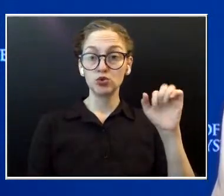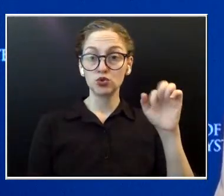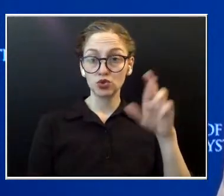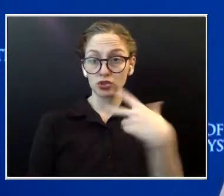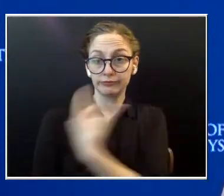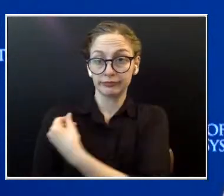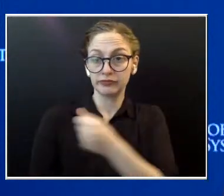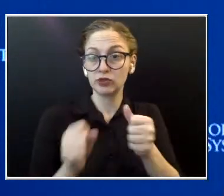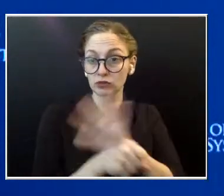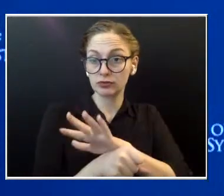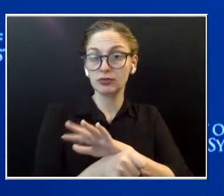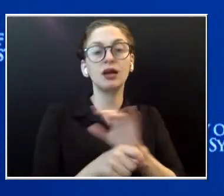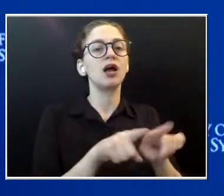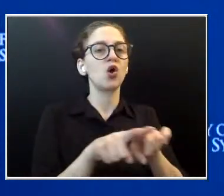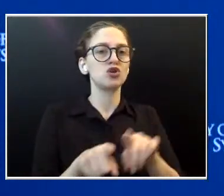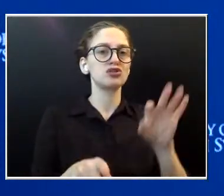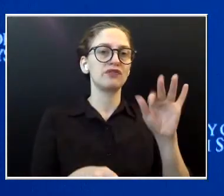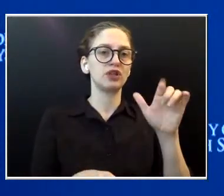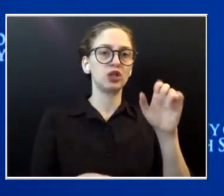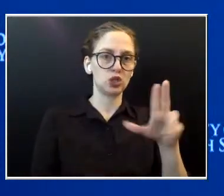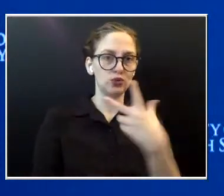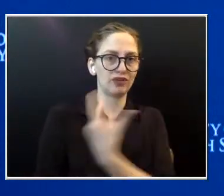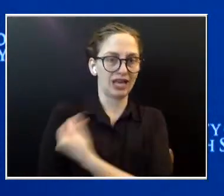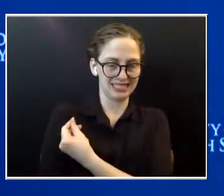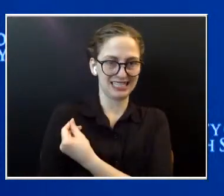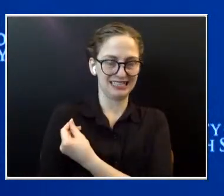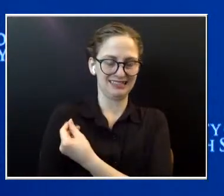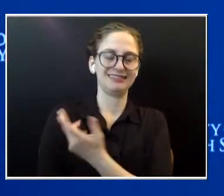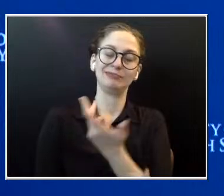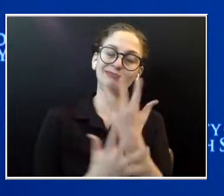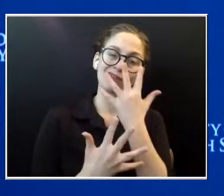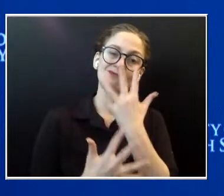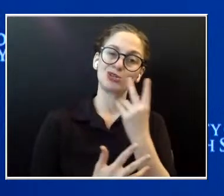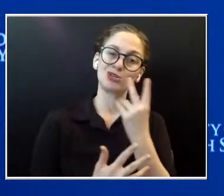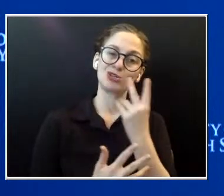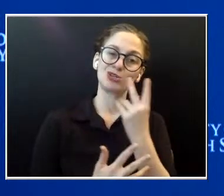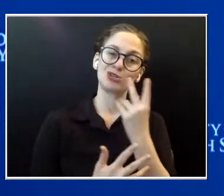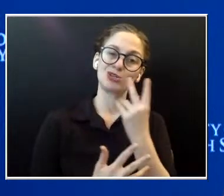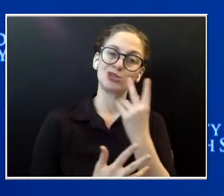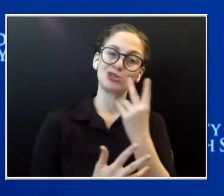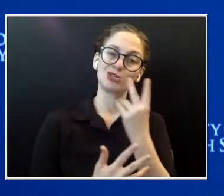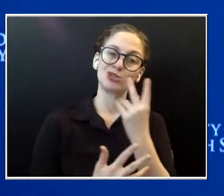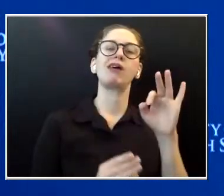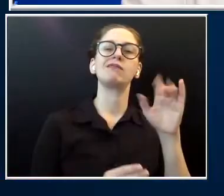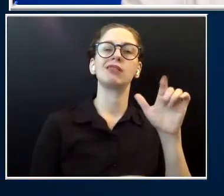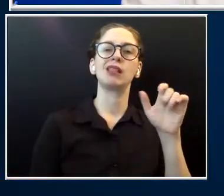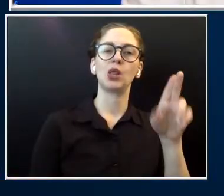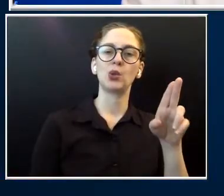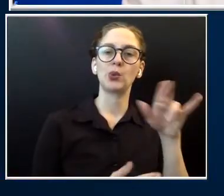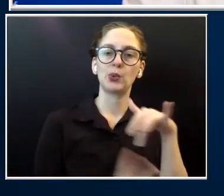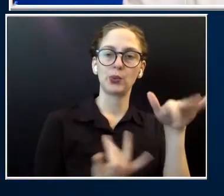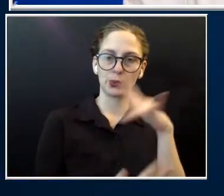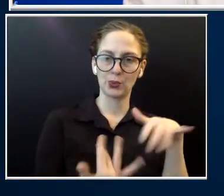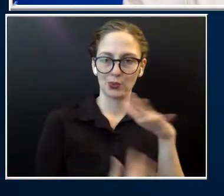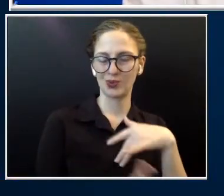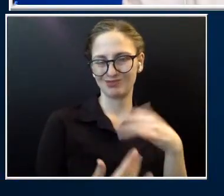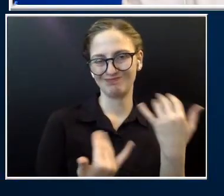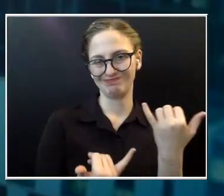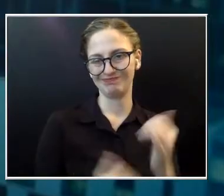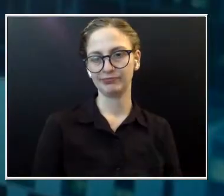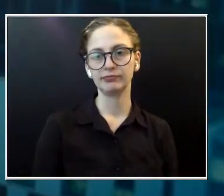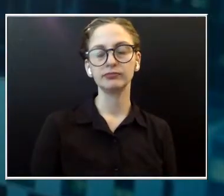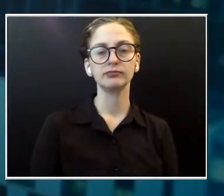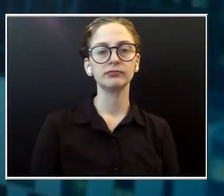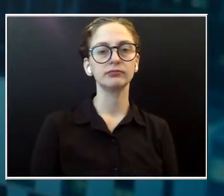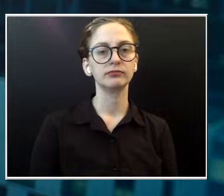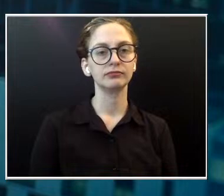we are just seeing more influenza circulating around the community and around the country now as well. This has been a